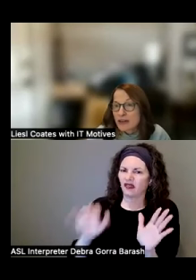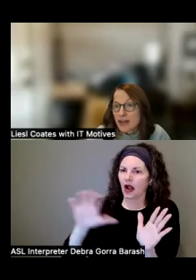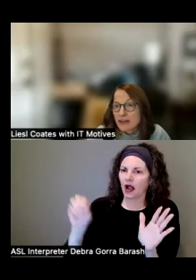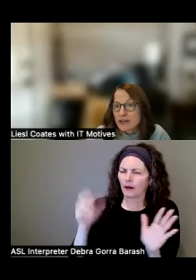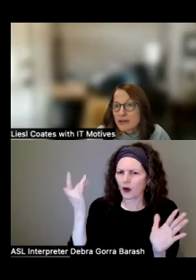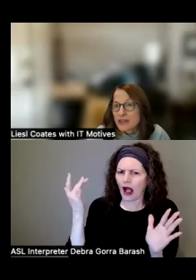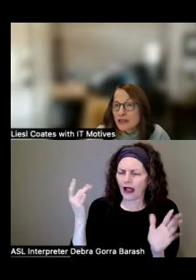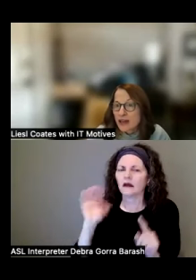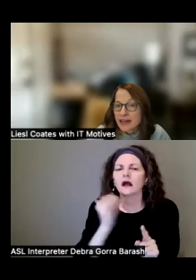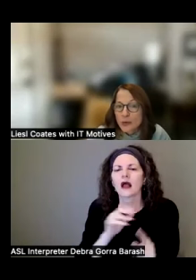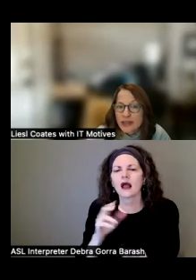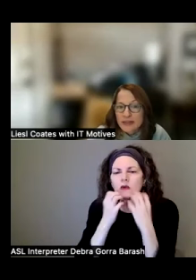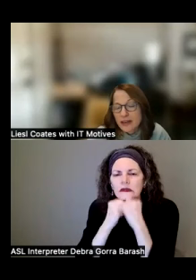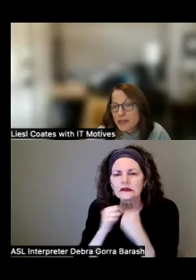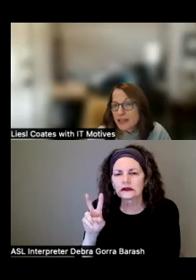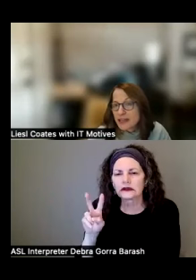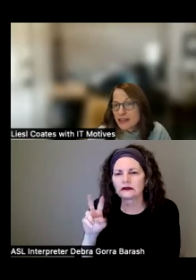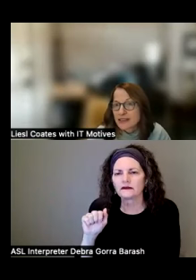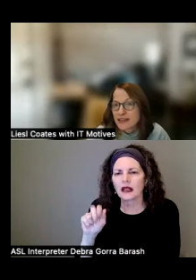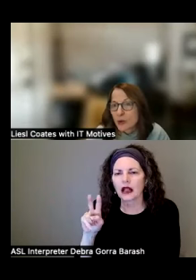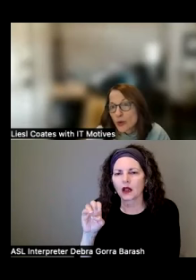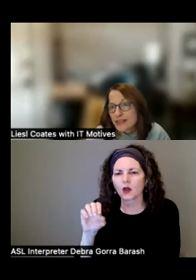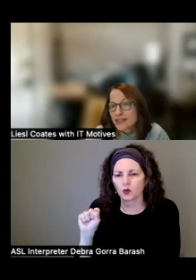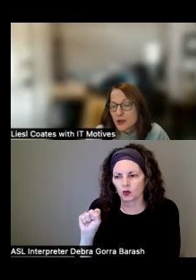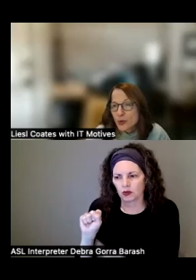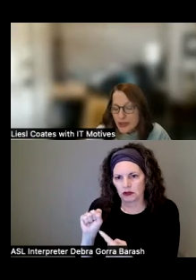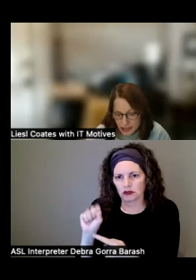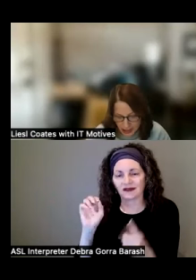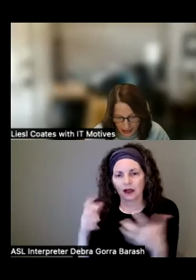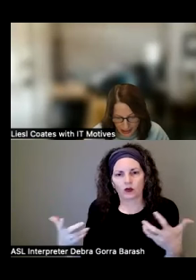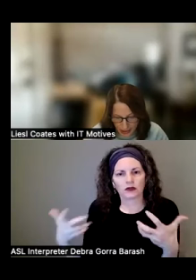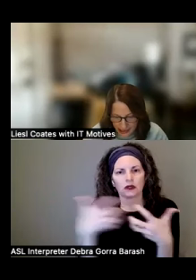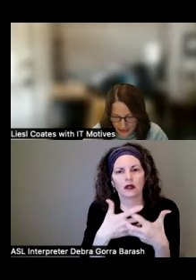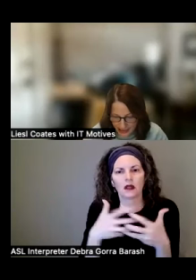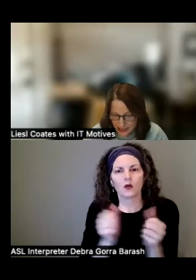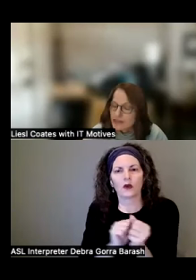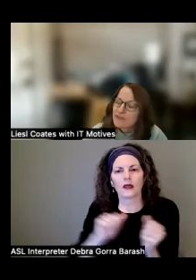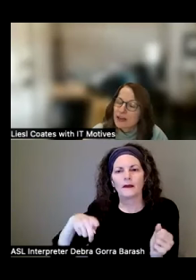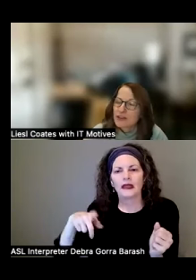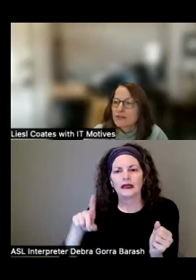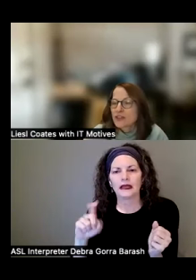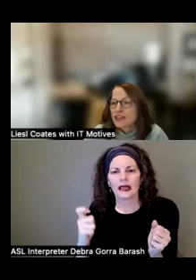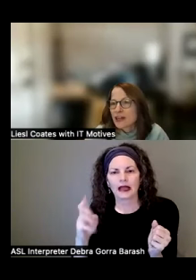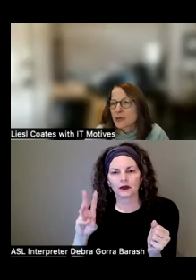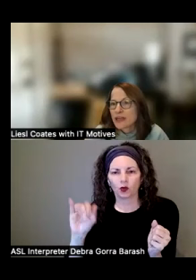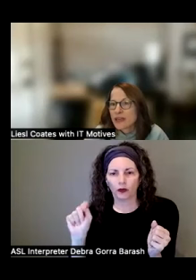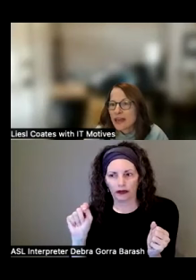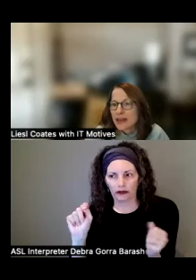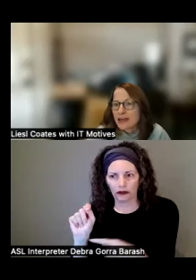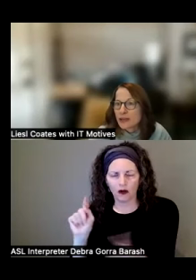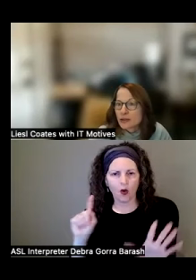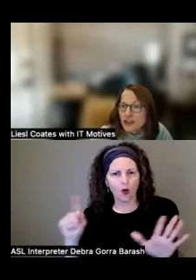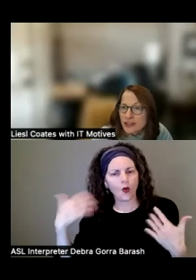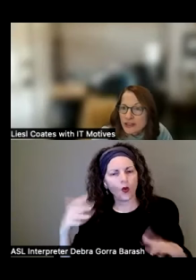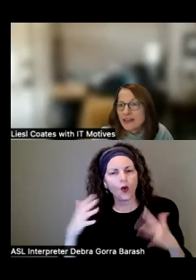values align with PDX WIT. We highly value diversity, equity,